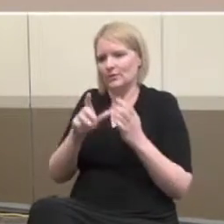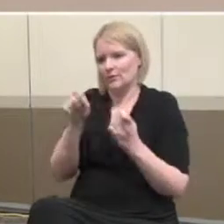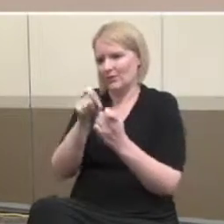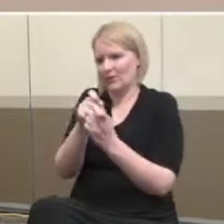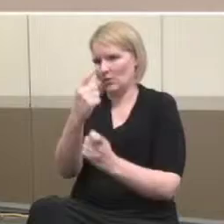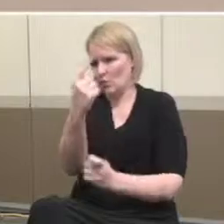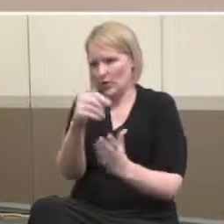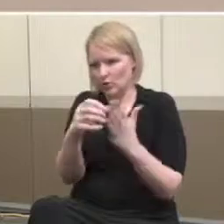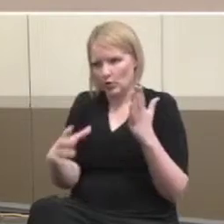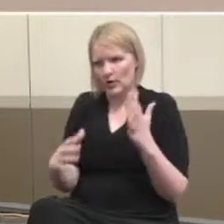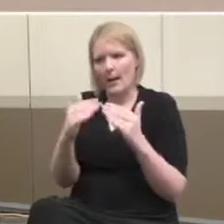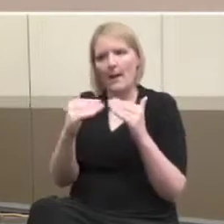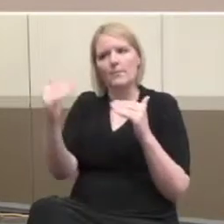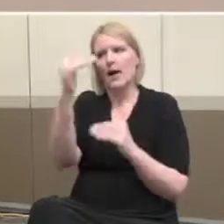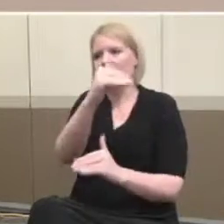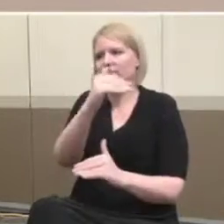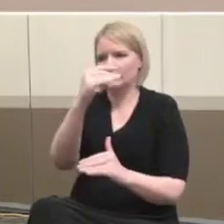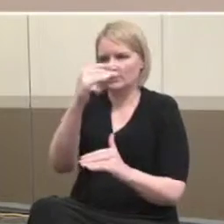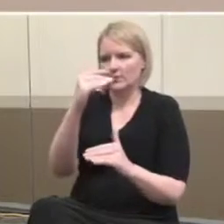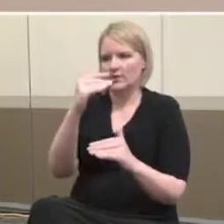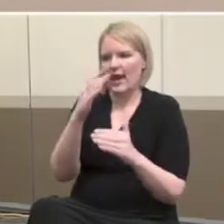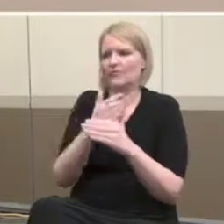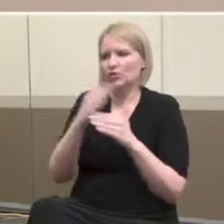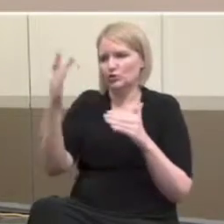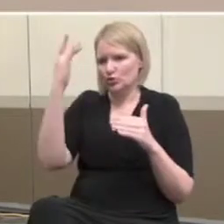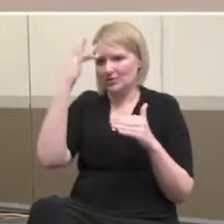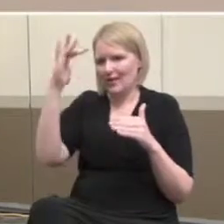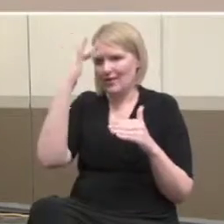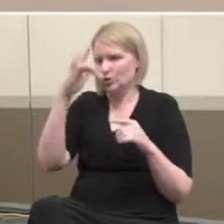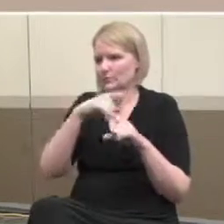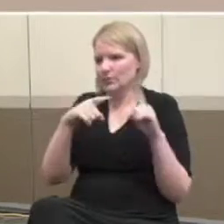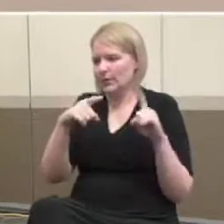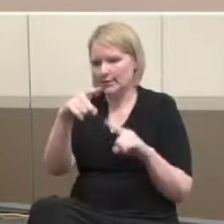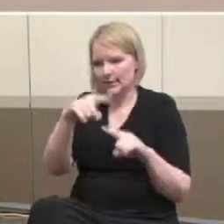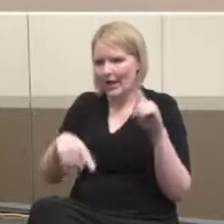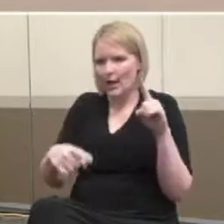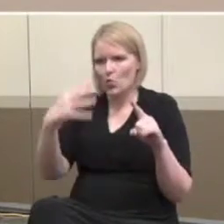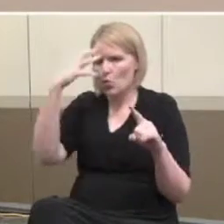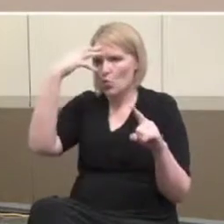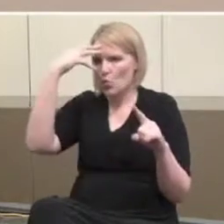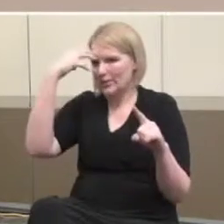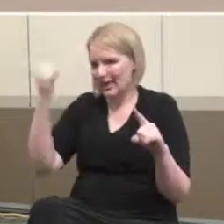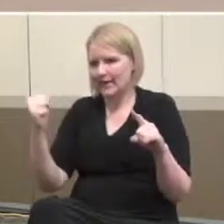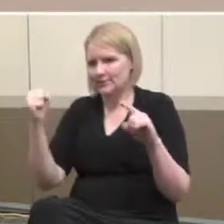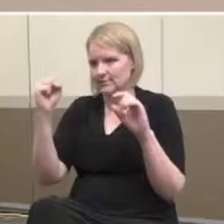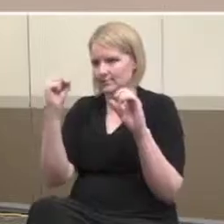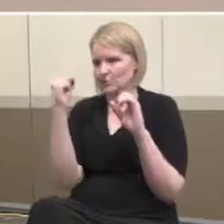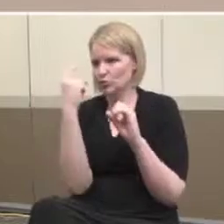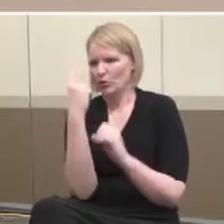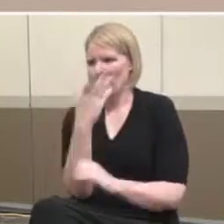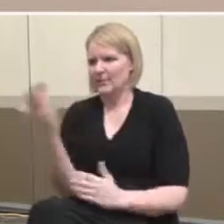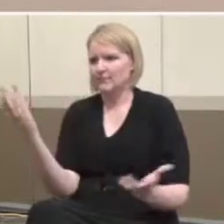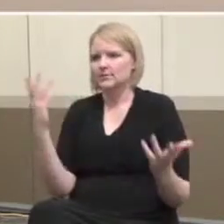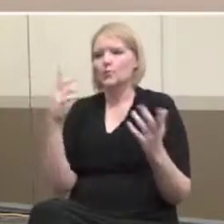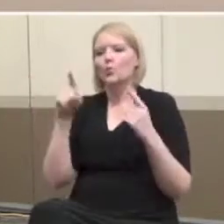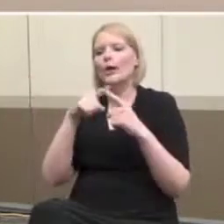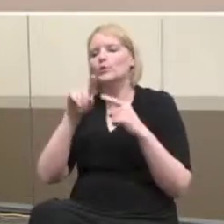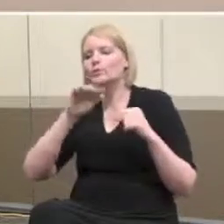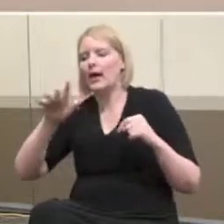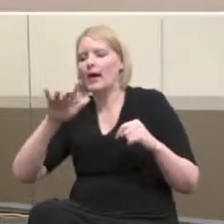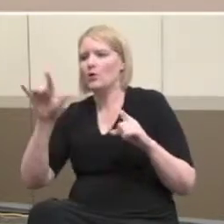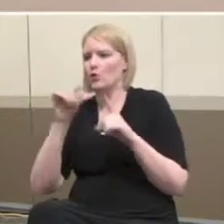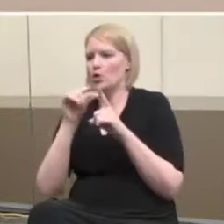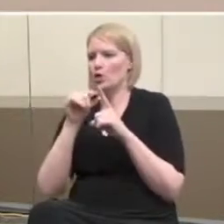was above average intelligence, but couldn't retain two things. She was the kind of kid when you're spelling a